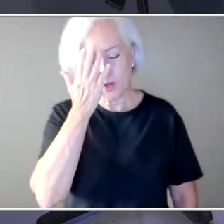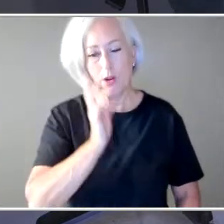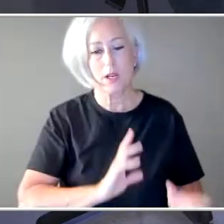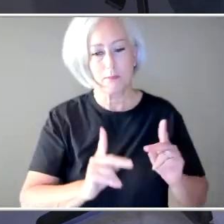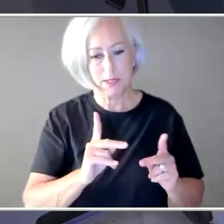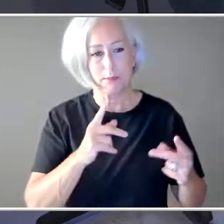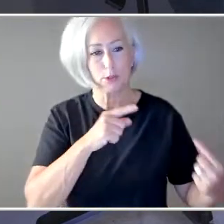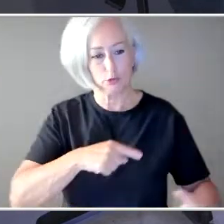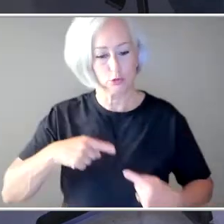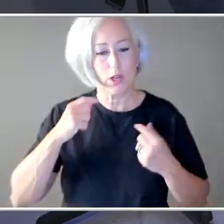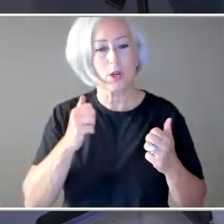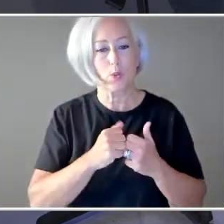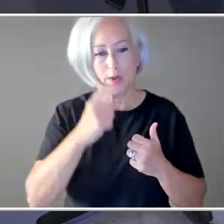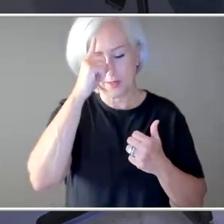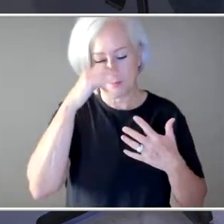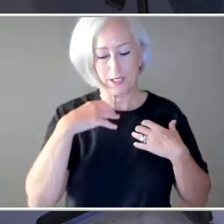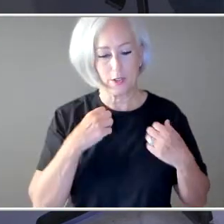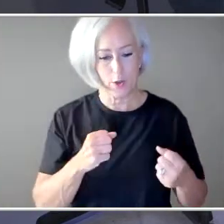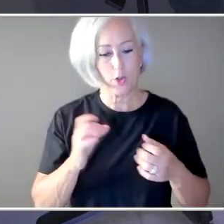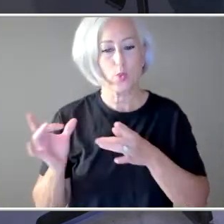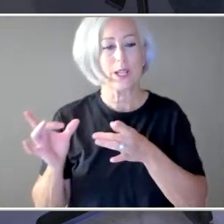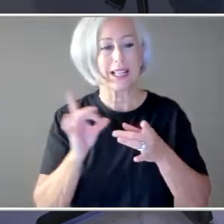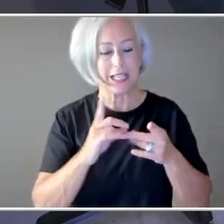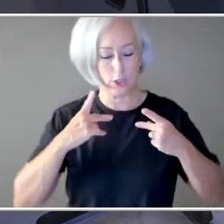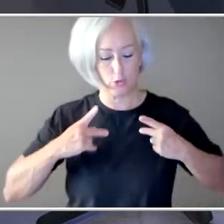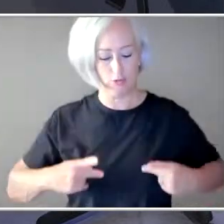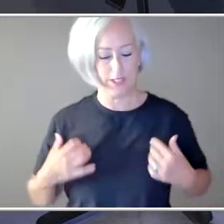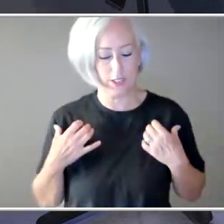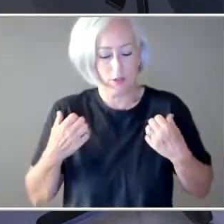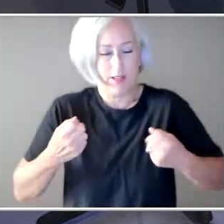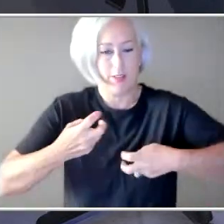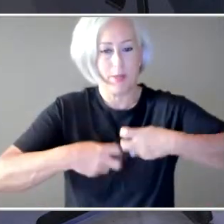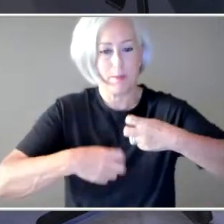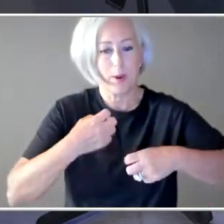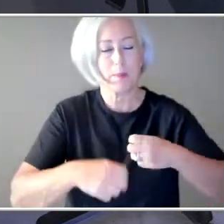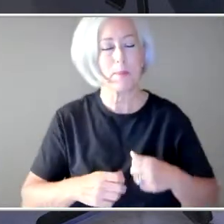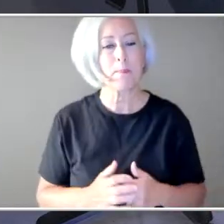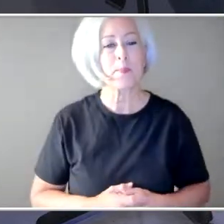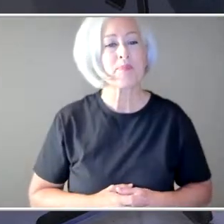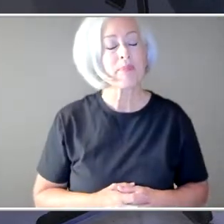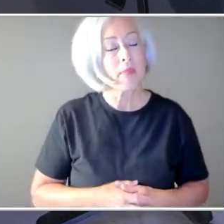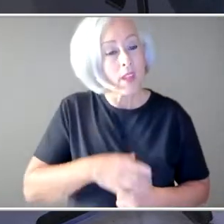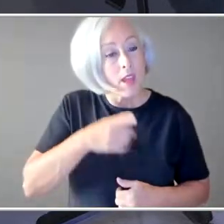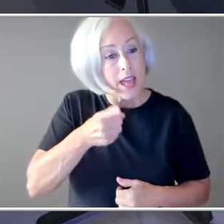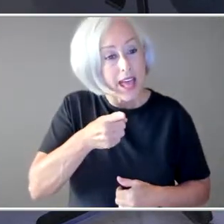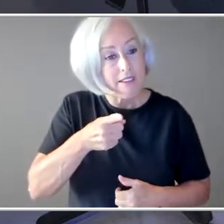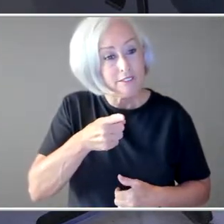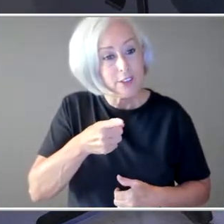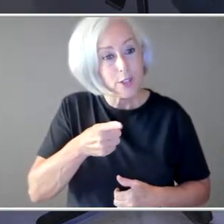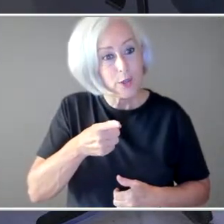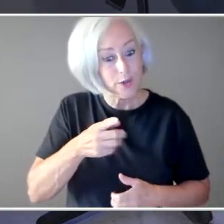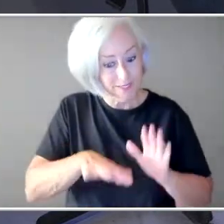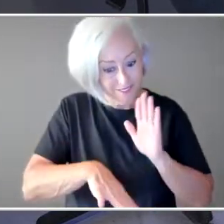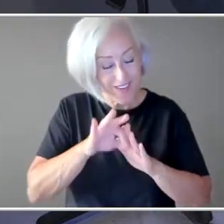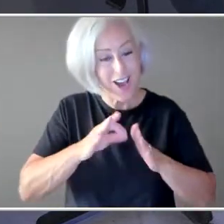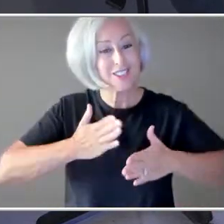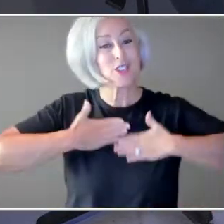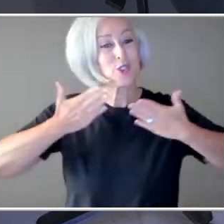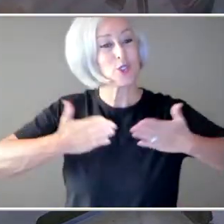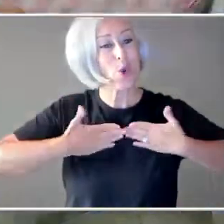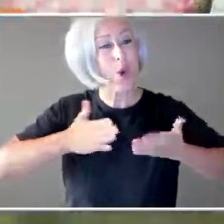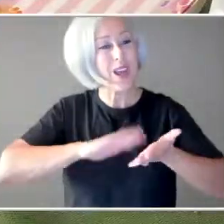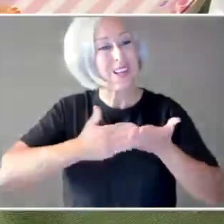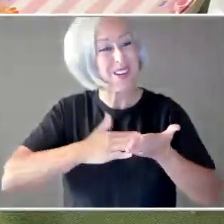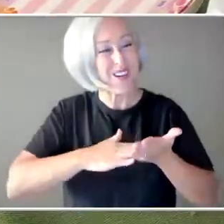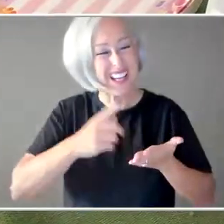dealing with a physical health issue, but you said you have you reclaimed joy in cooking? I think you shared some